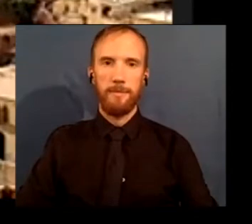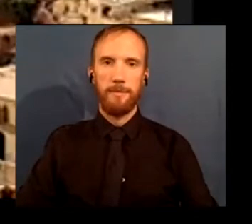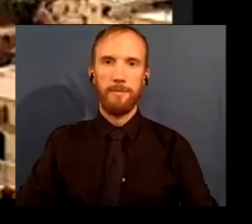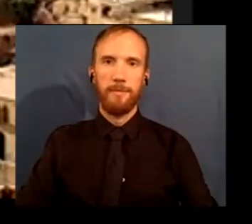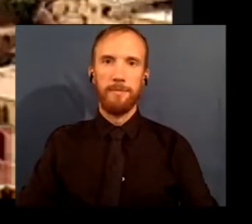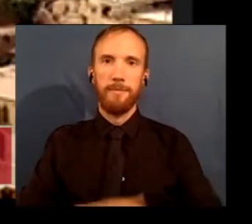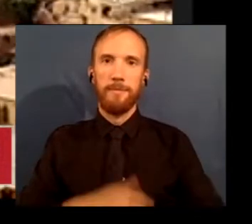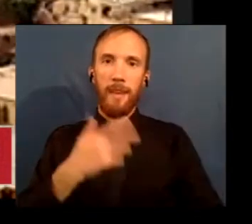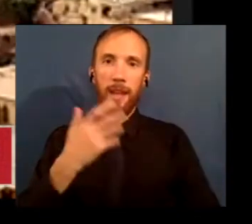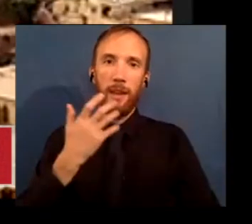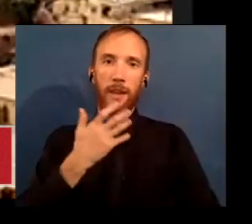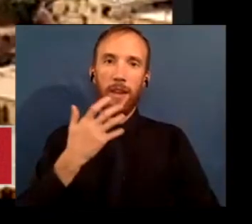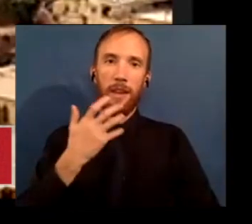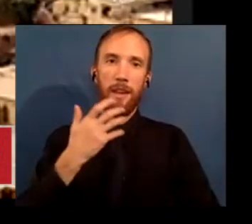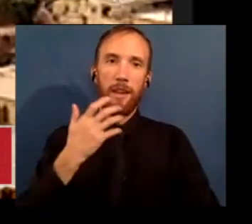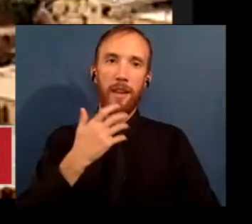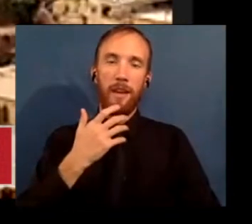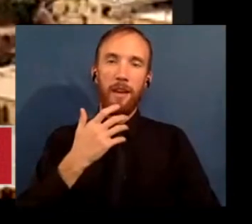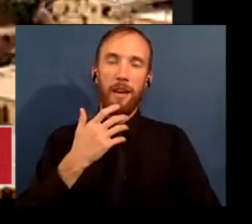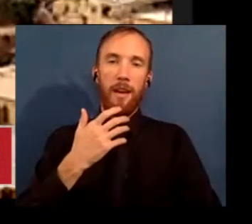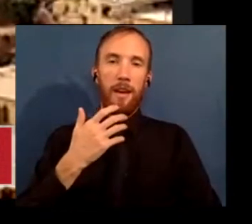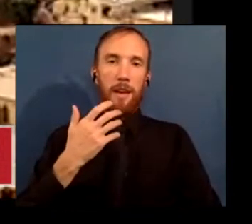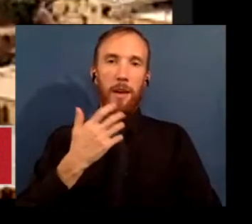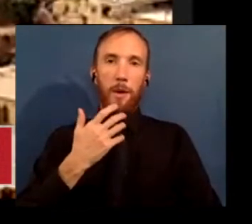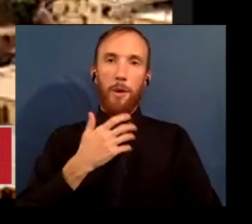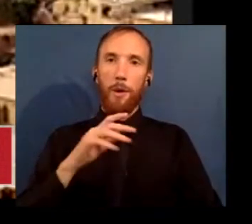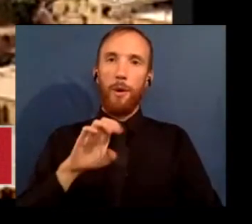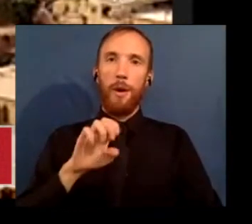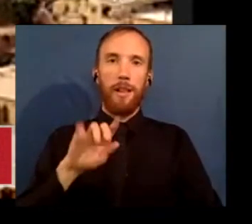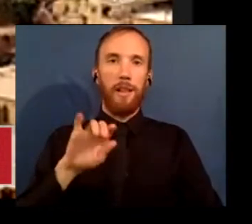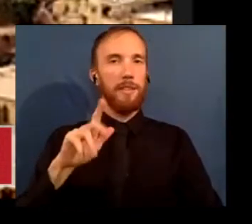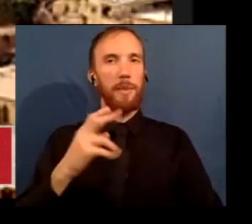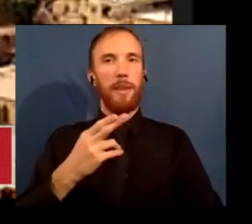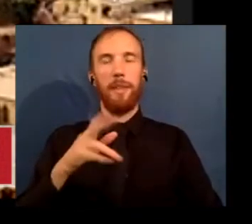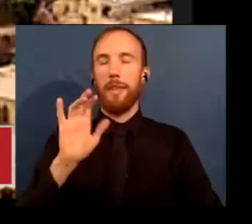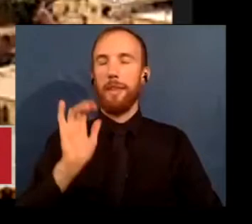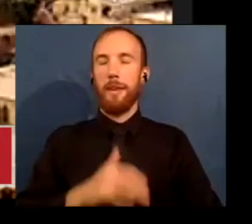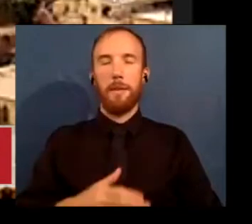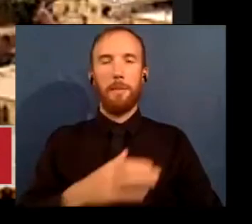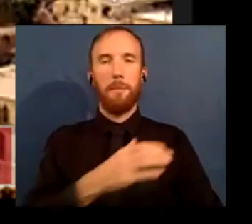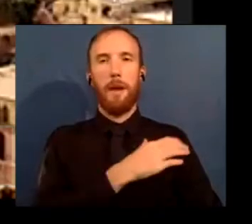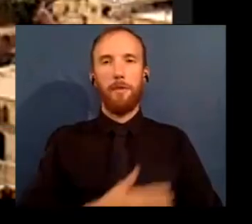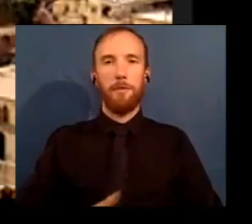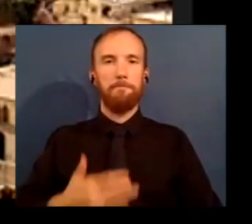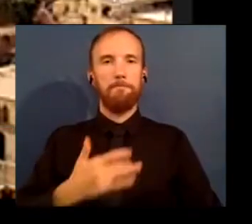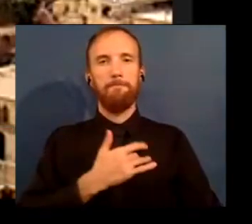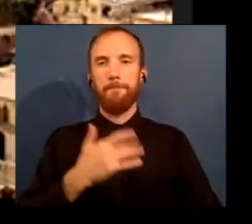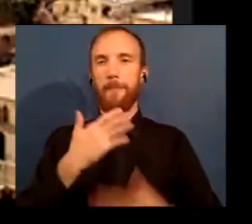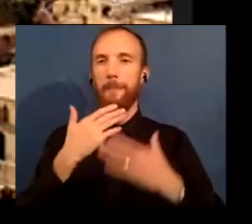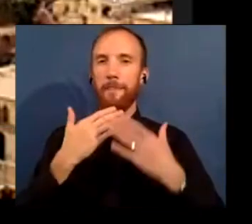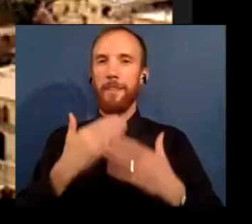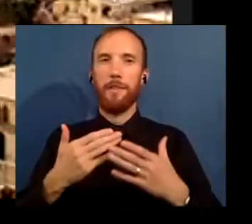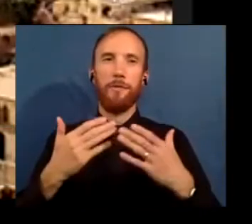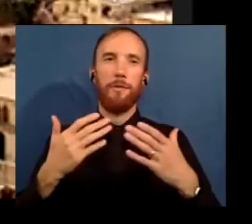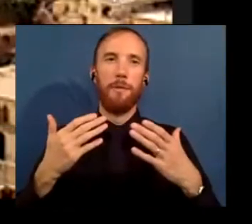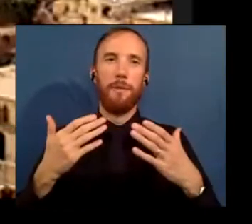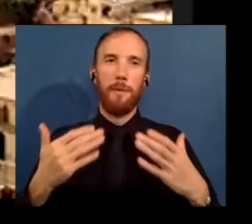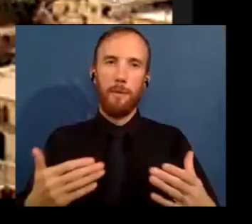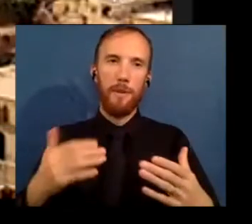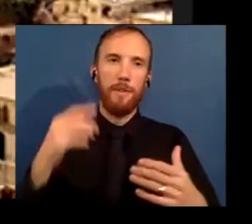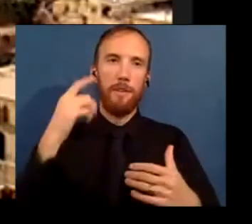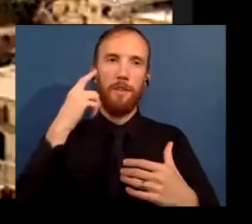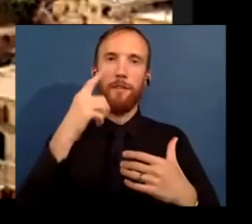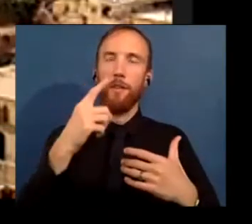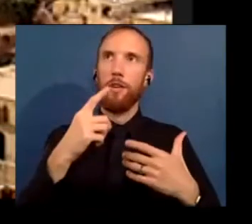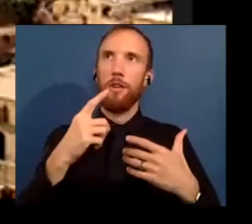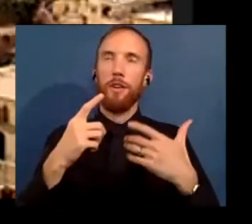Elizabeth, that was so powerful. Thank you so much for approaching this lecture with